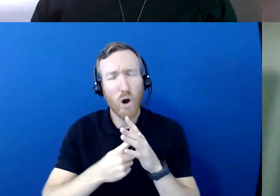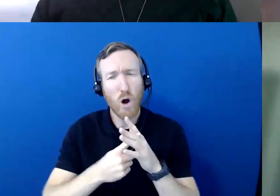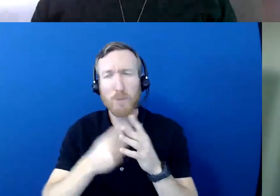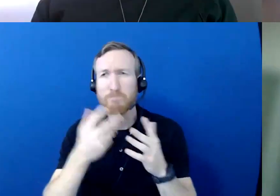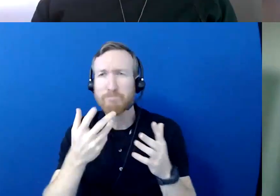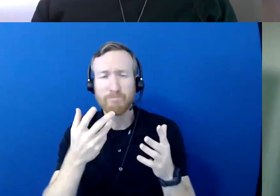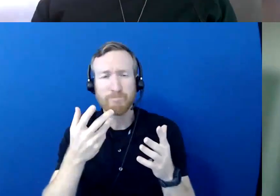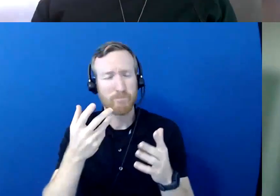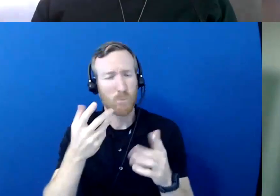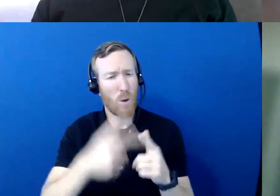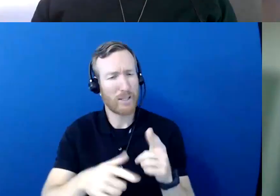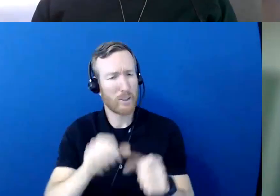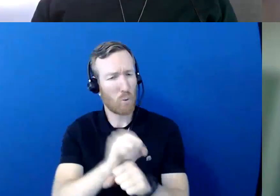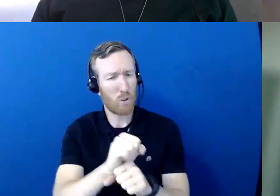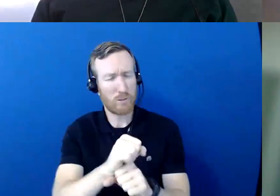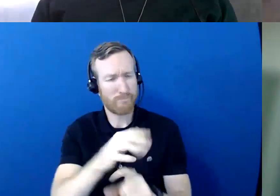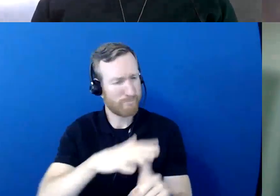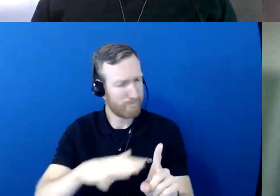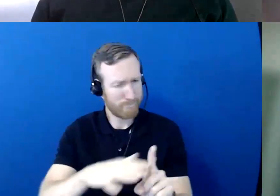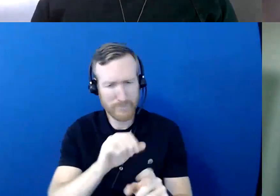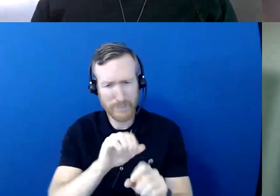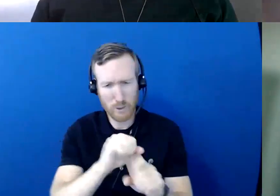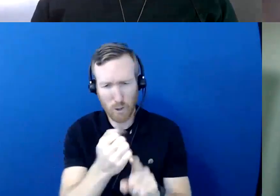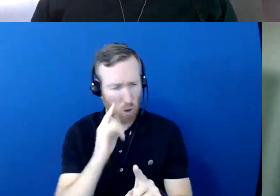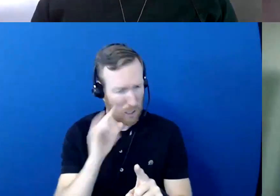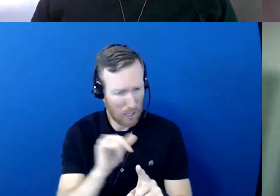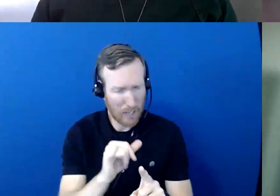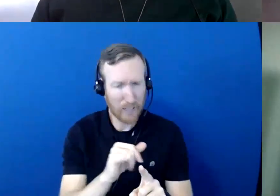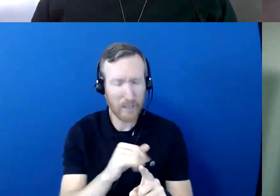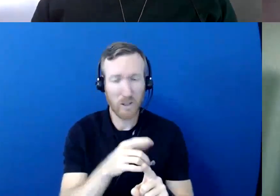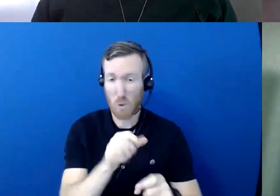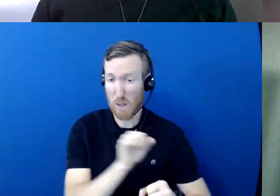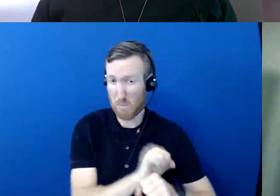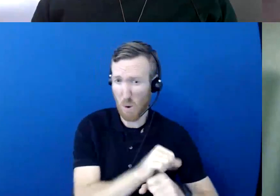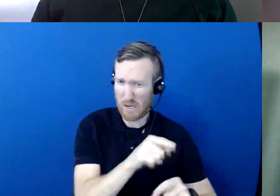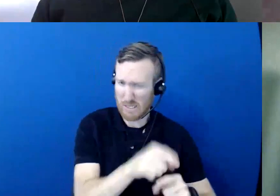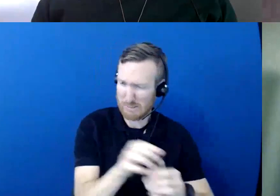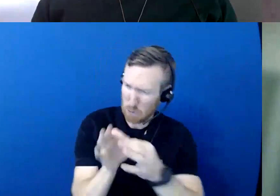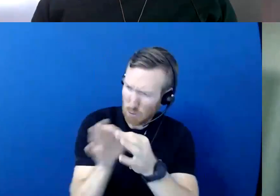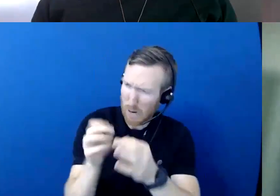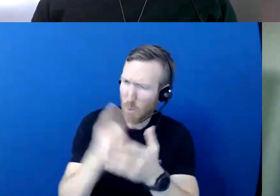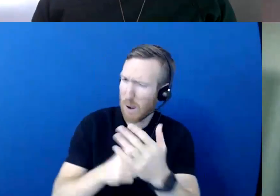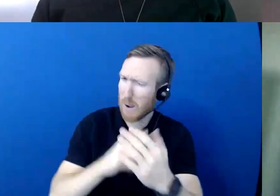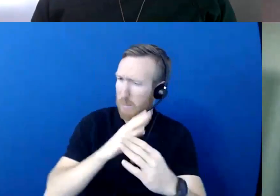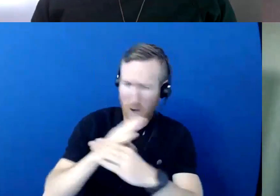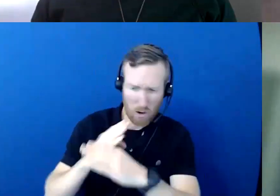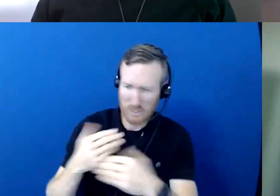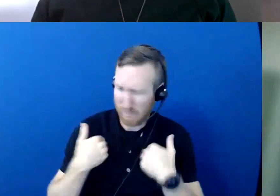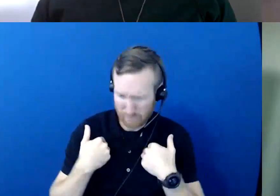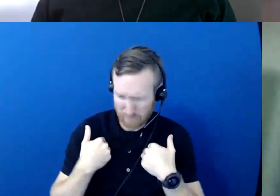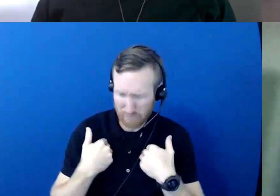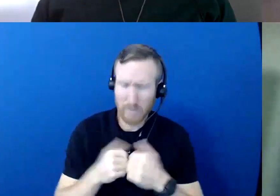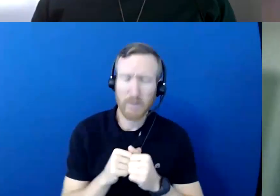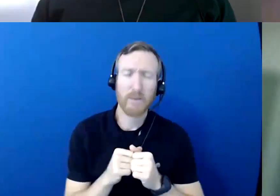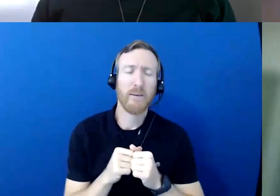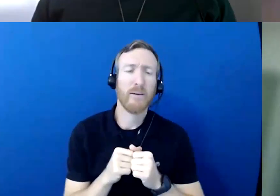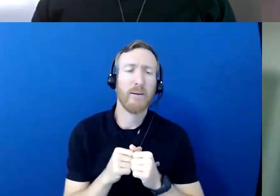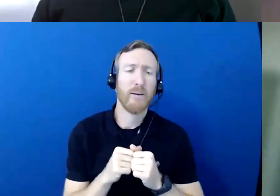about the work situation as an employee, describing the barriers that you may face at work, and